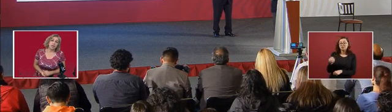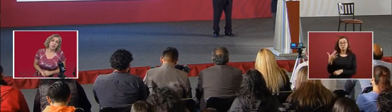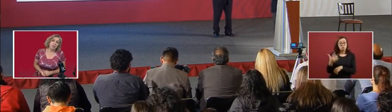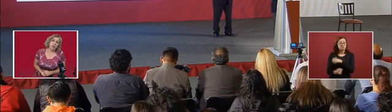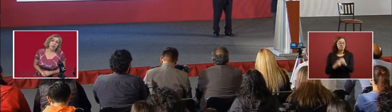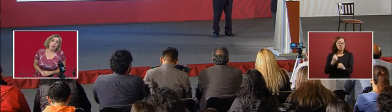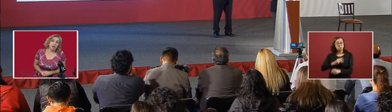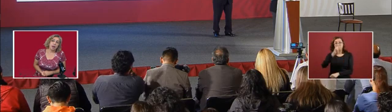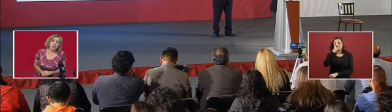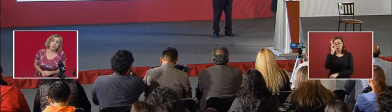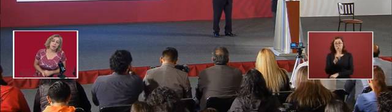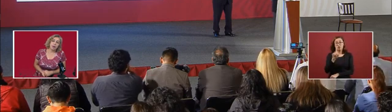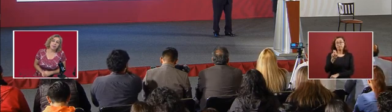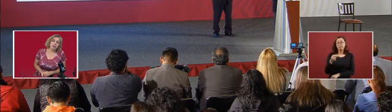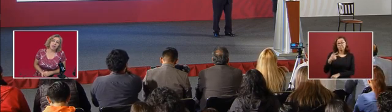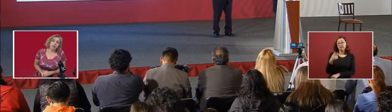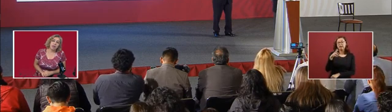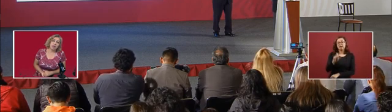there's